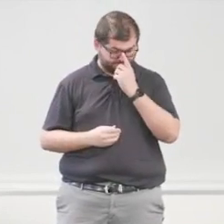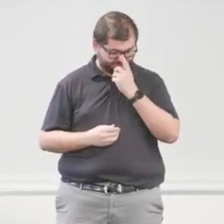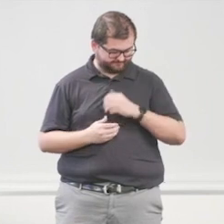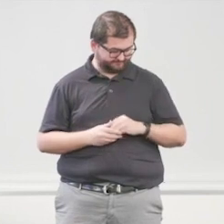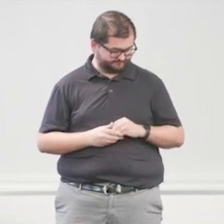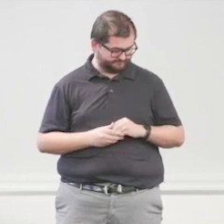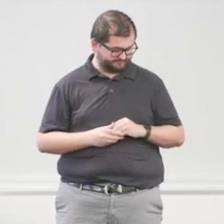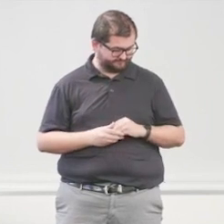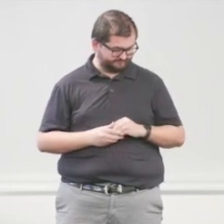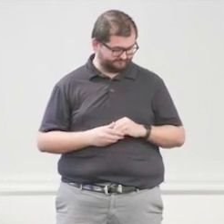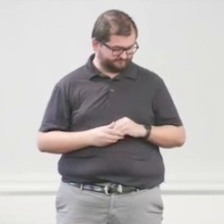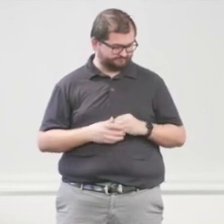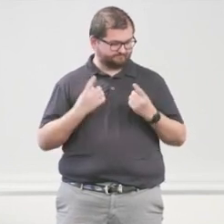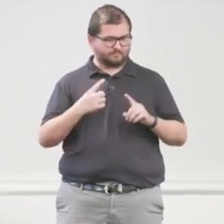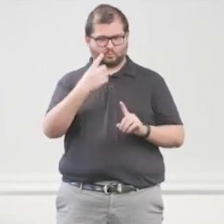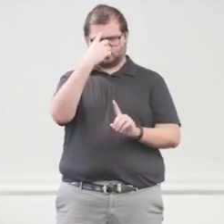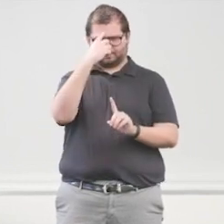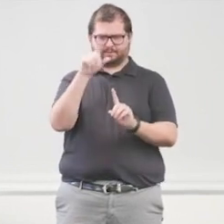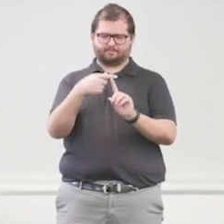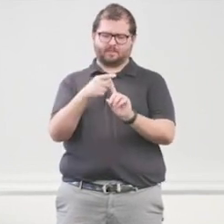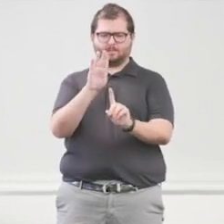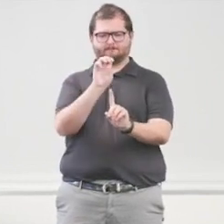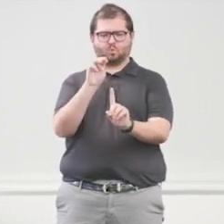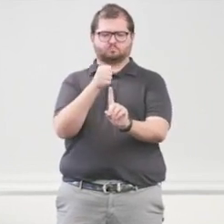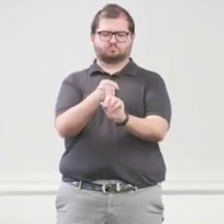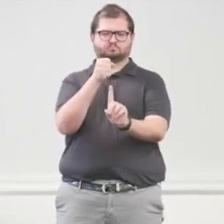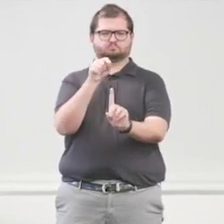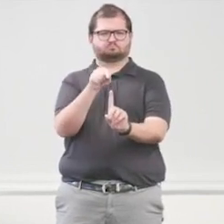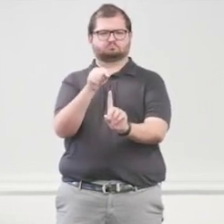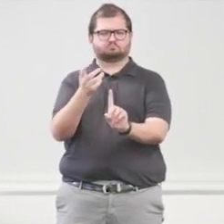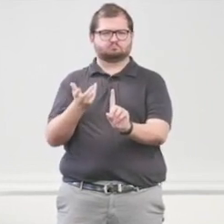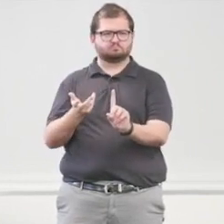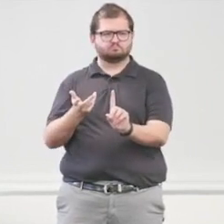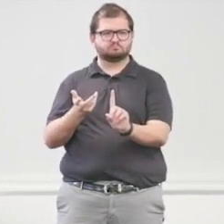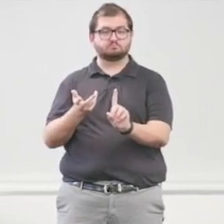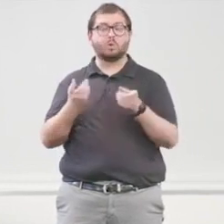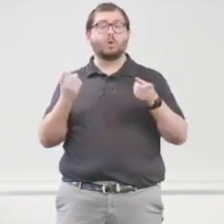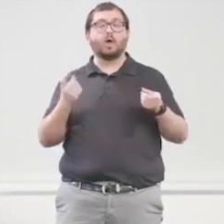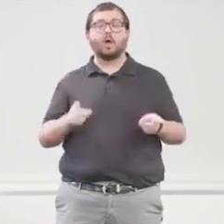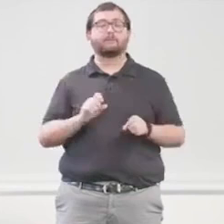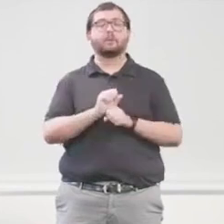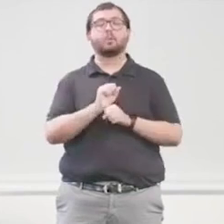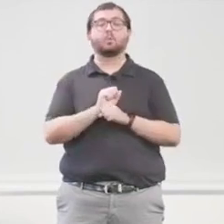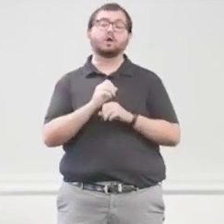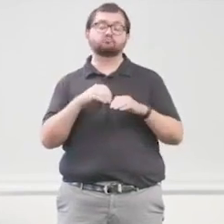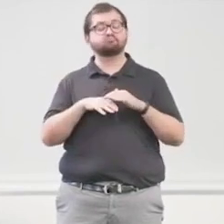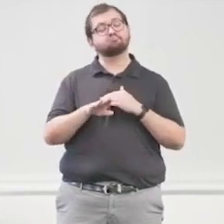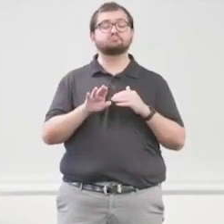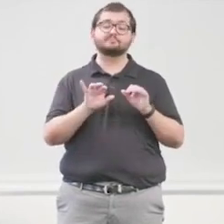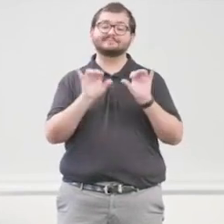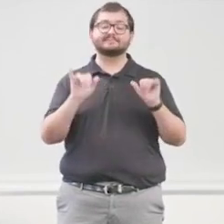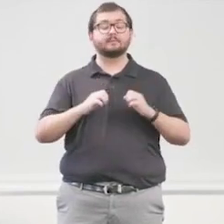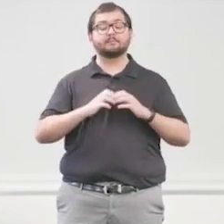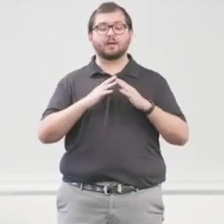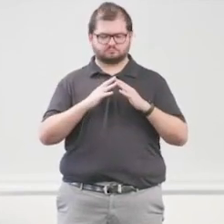when you think about boom, right? What is boom? Right, so imagine you come in, you turn on, and you try to turn on your systems, and nothing